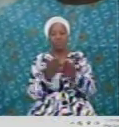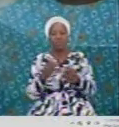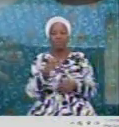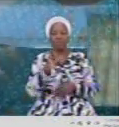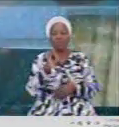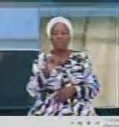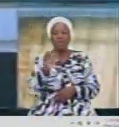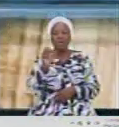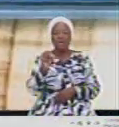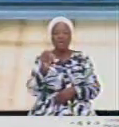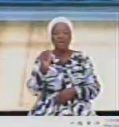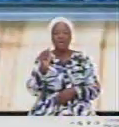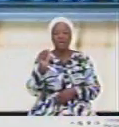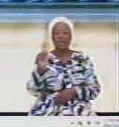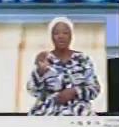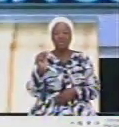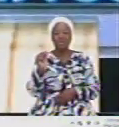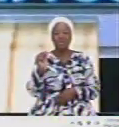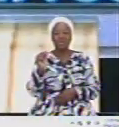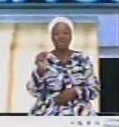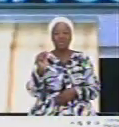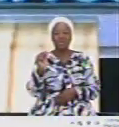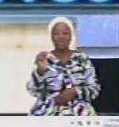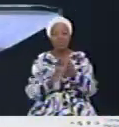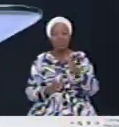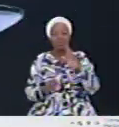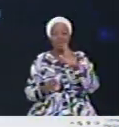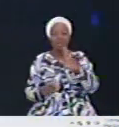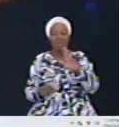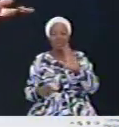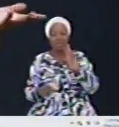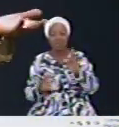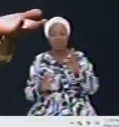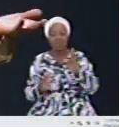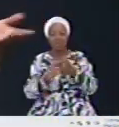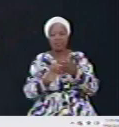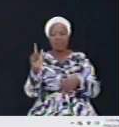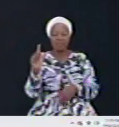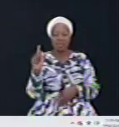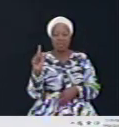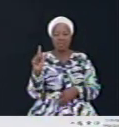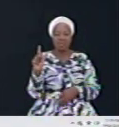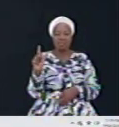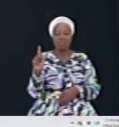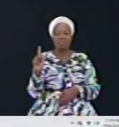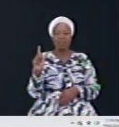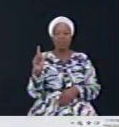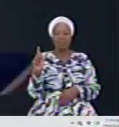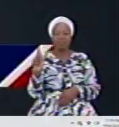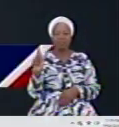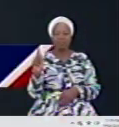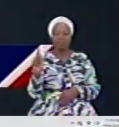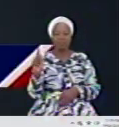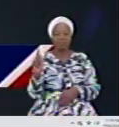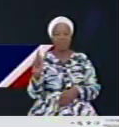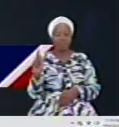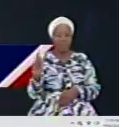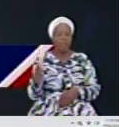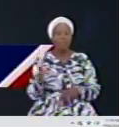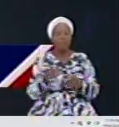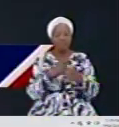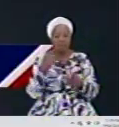chapter 37, and I'm reading from verse 21. Isaiah chapter 37, verse 21.